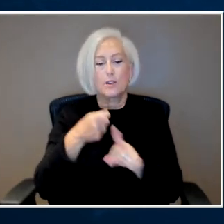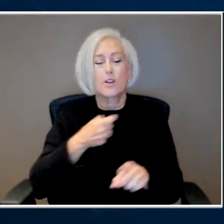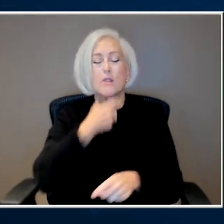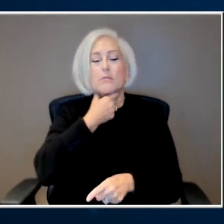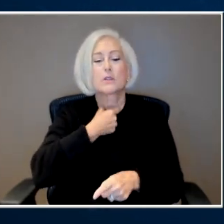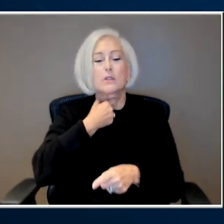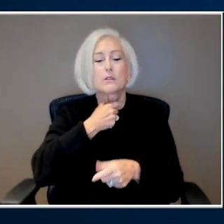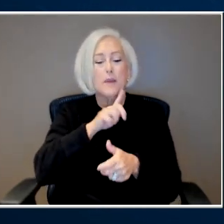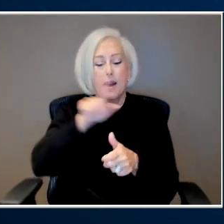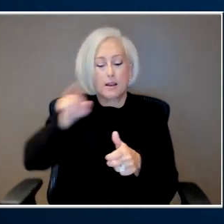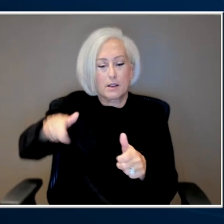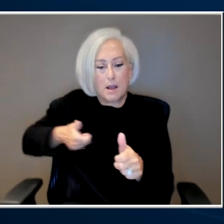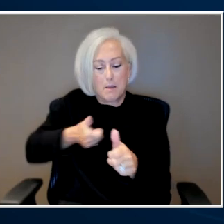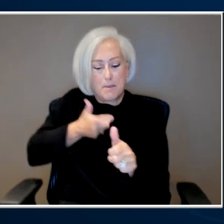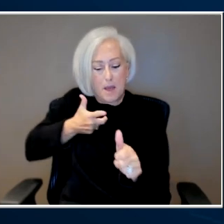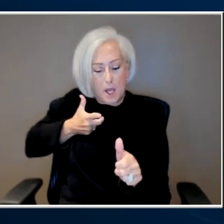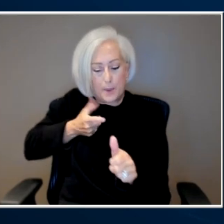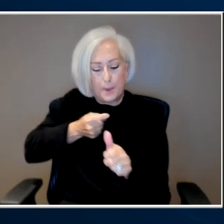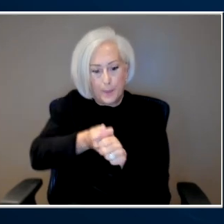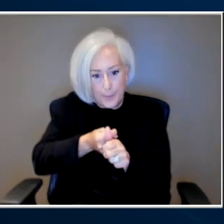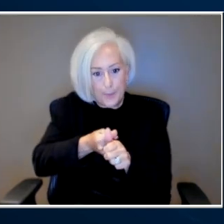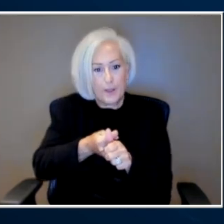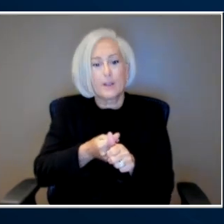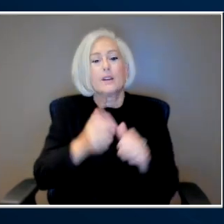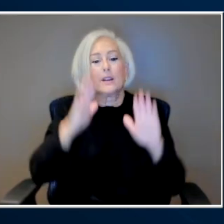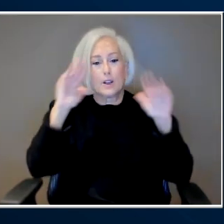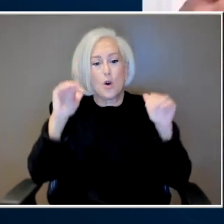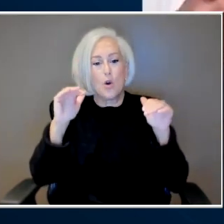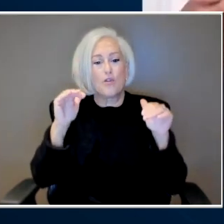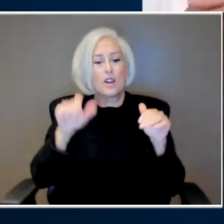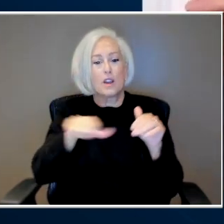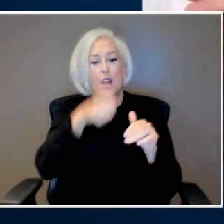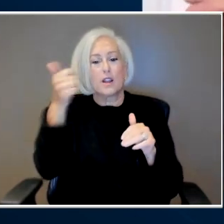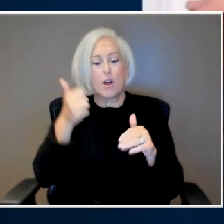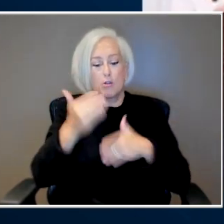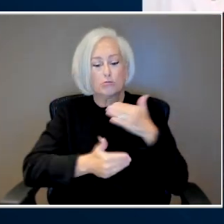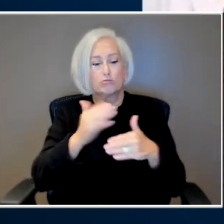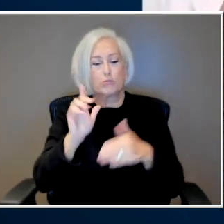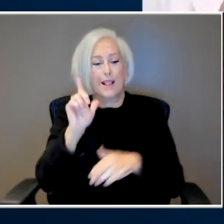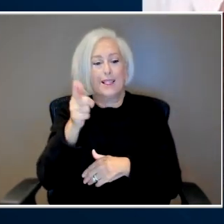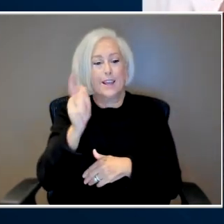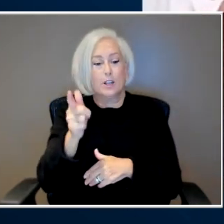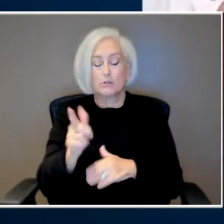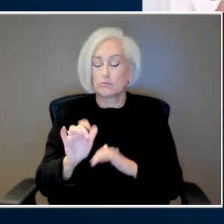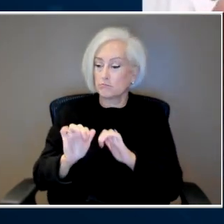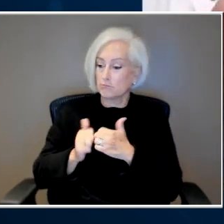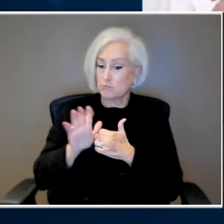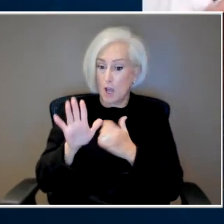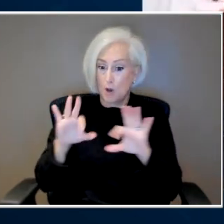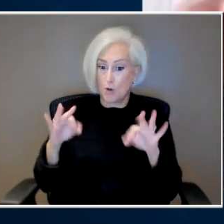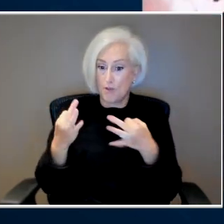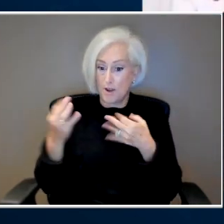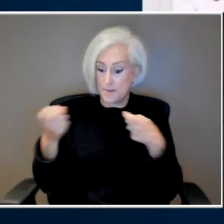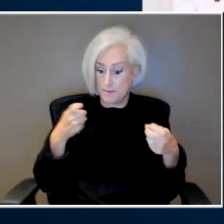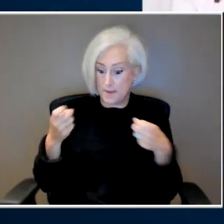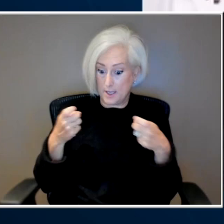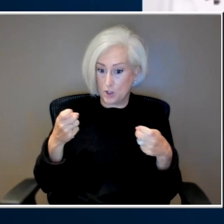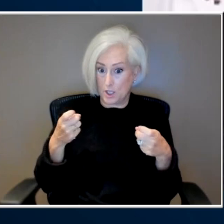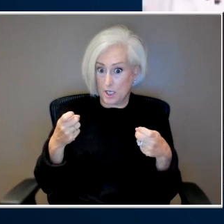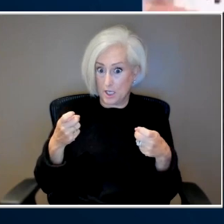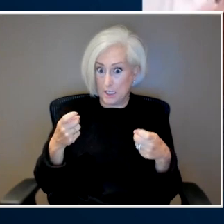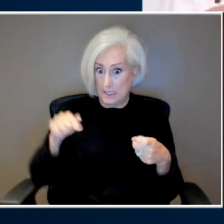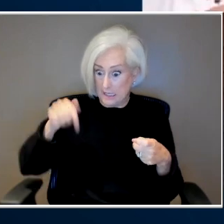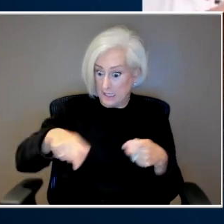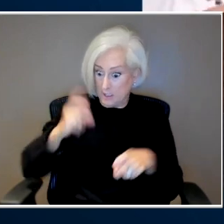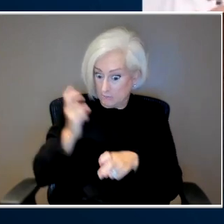hopefully avoid a larger procedure later. How is your family handling this? Because you were really, I mean, this has been hard for